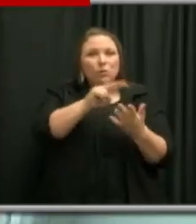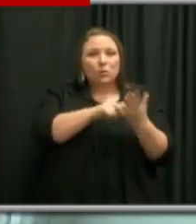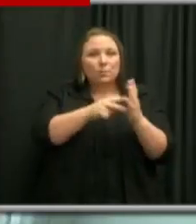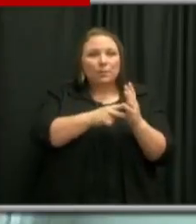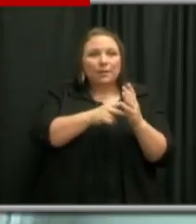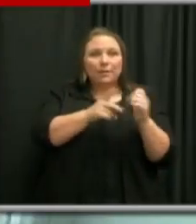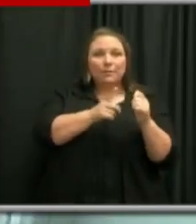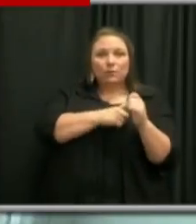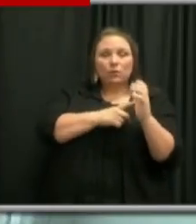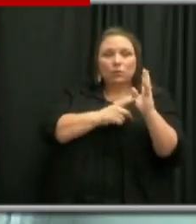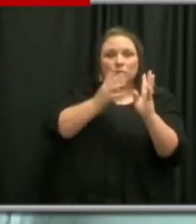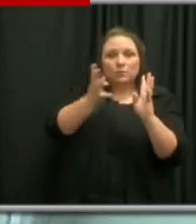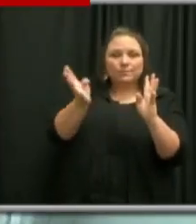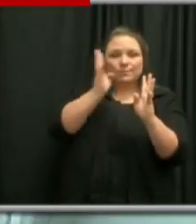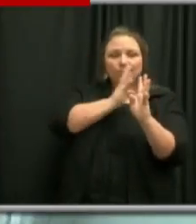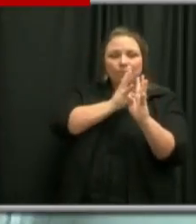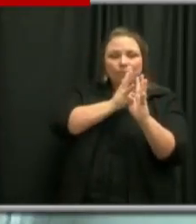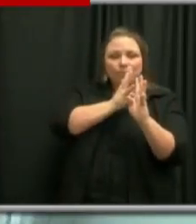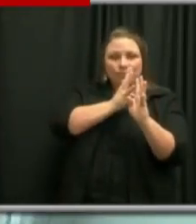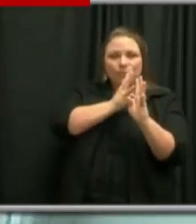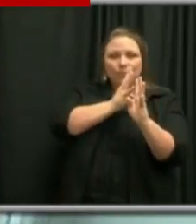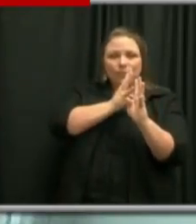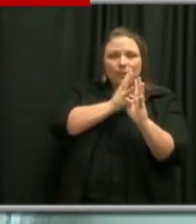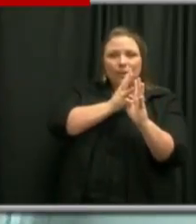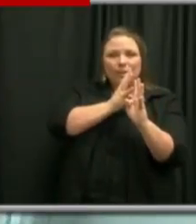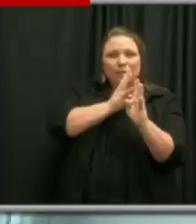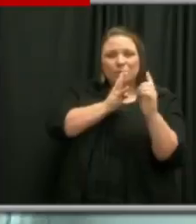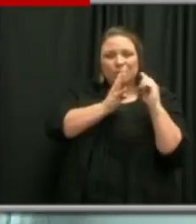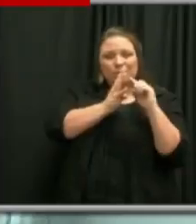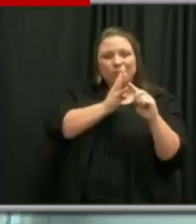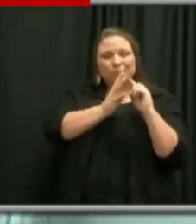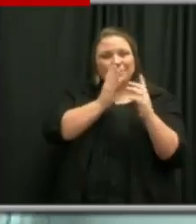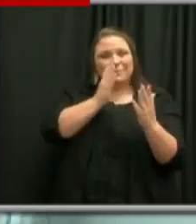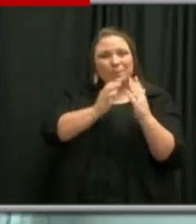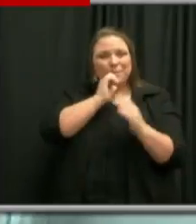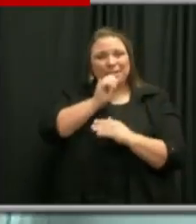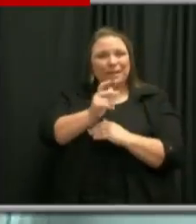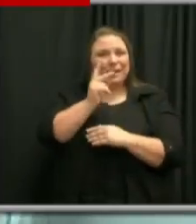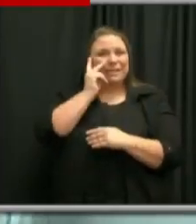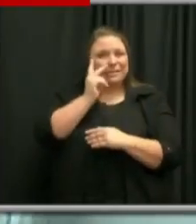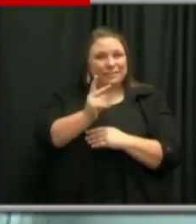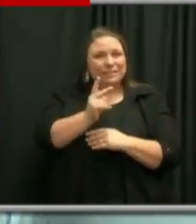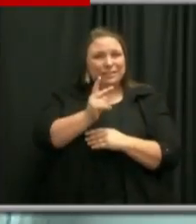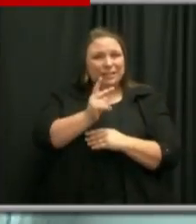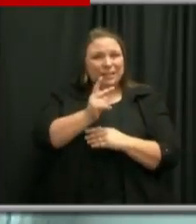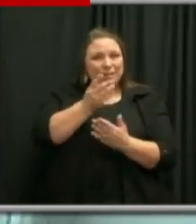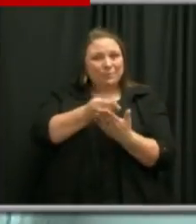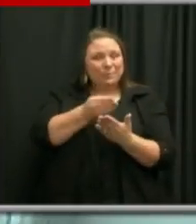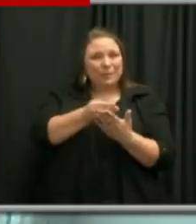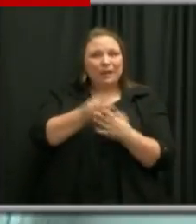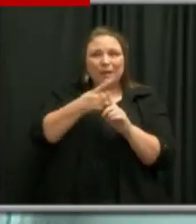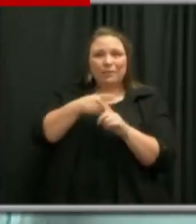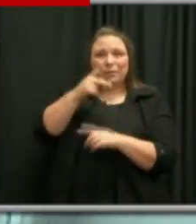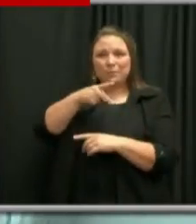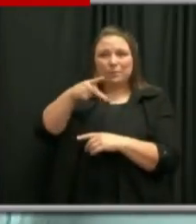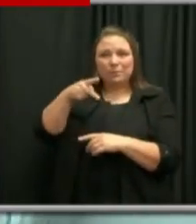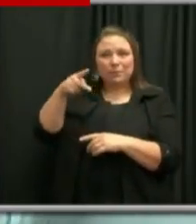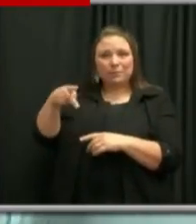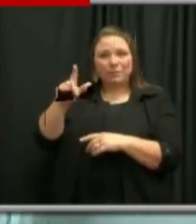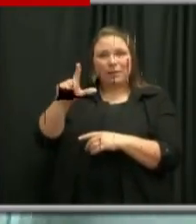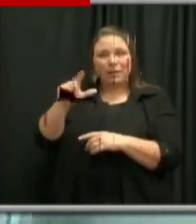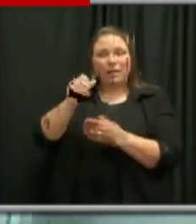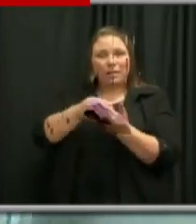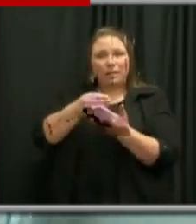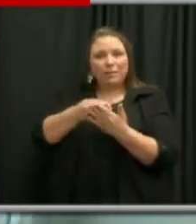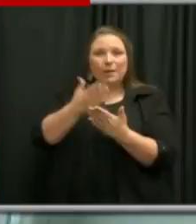on these applications. So they may not, some of them may not see funding from the PPL money this round,